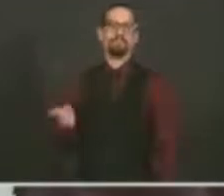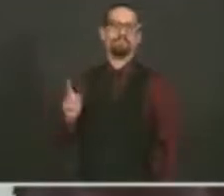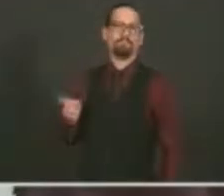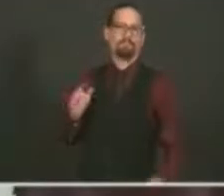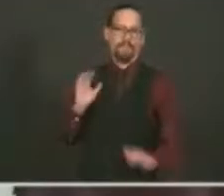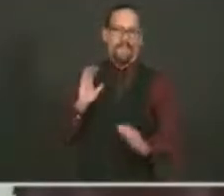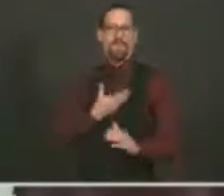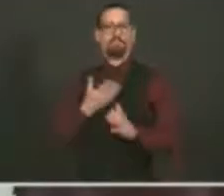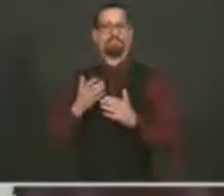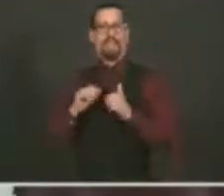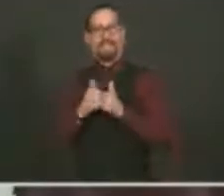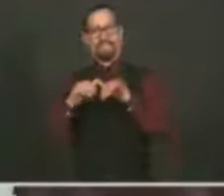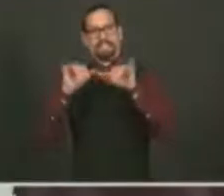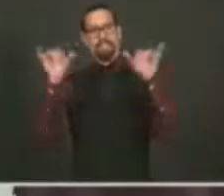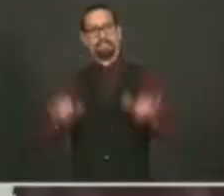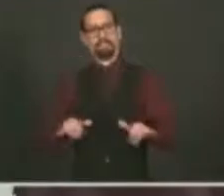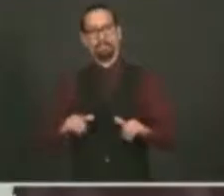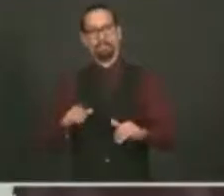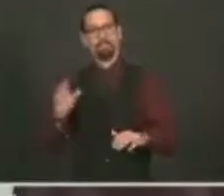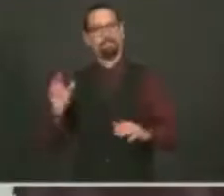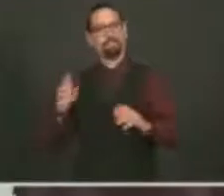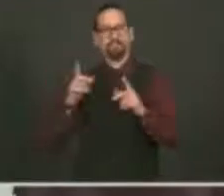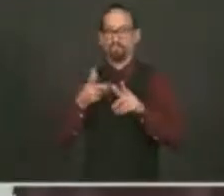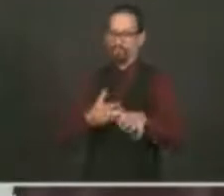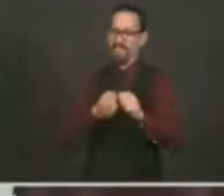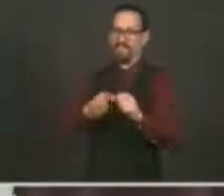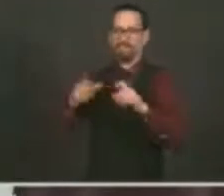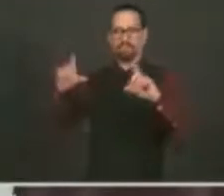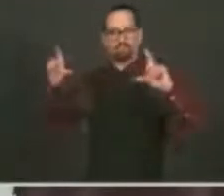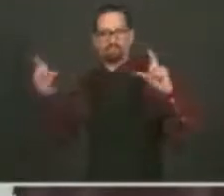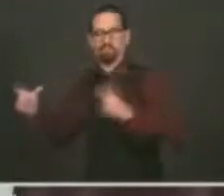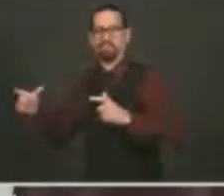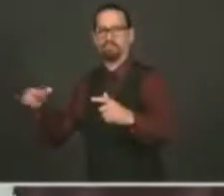us to wrap our hands around this. A big piece of what